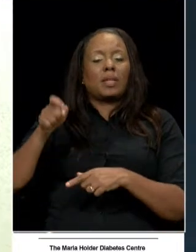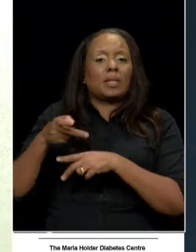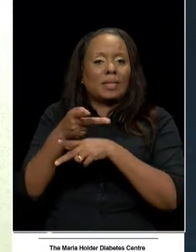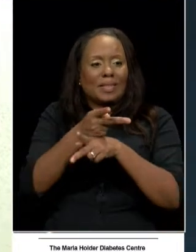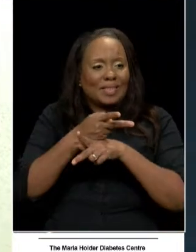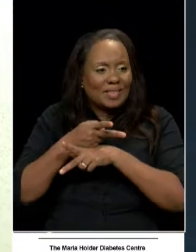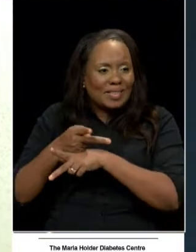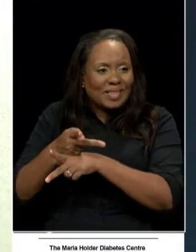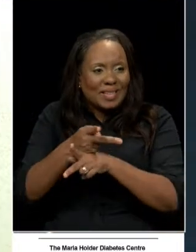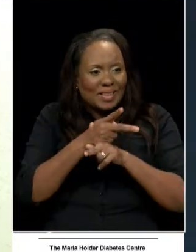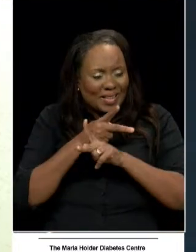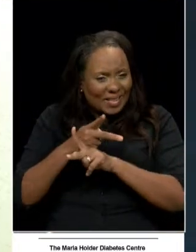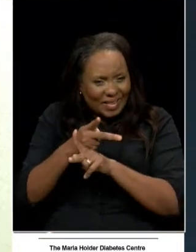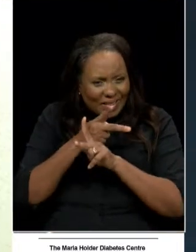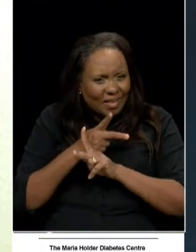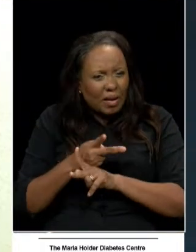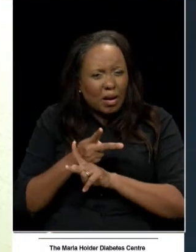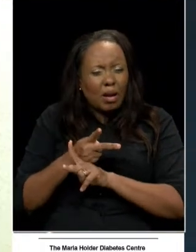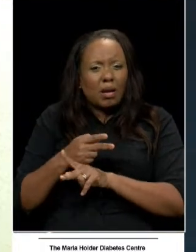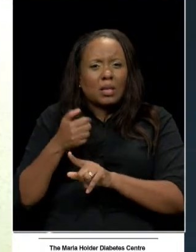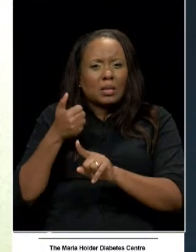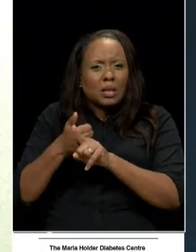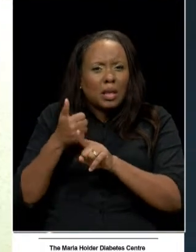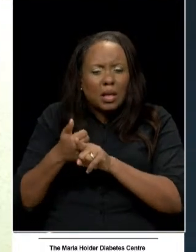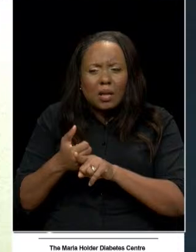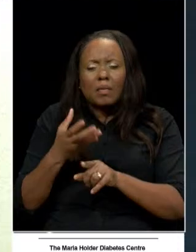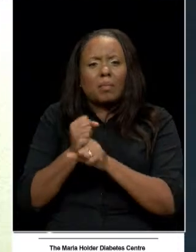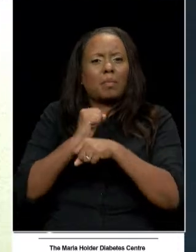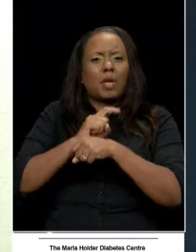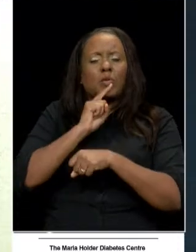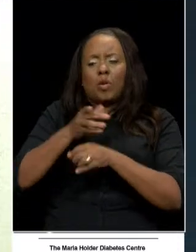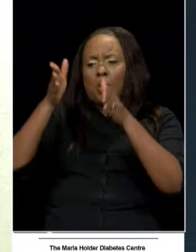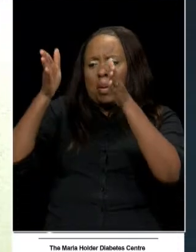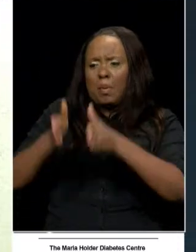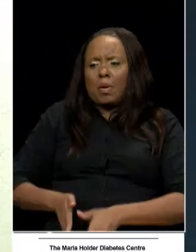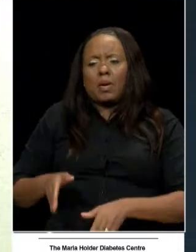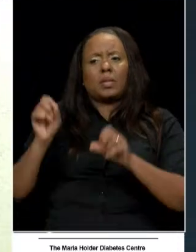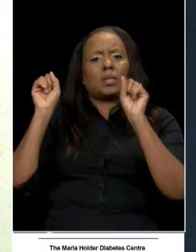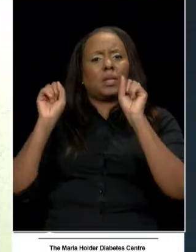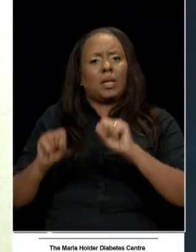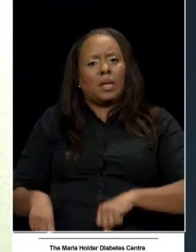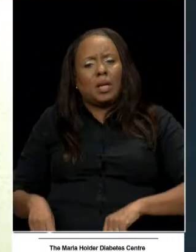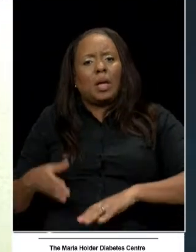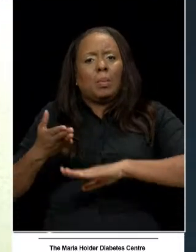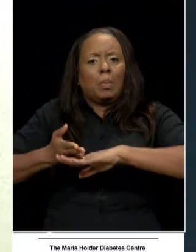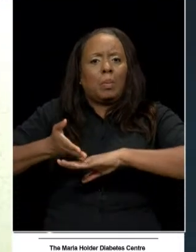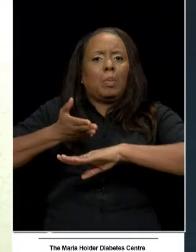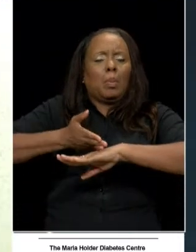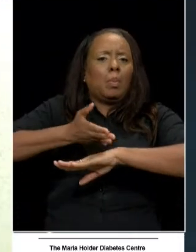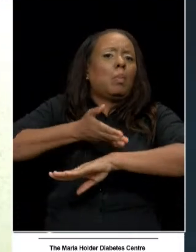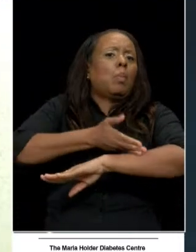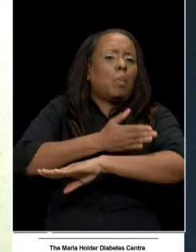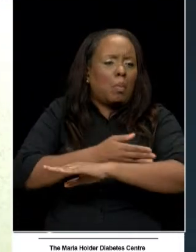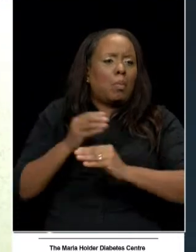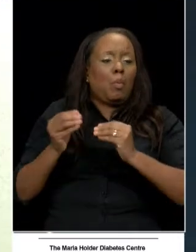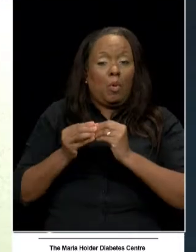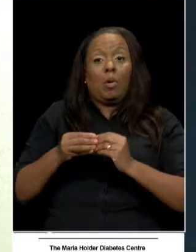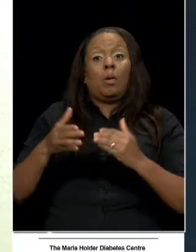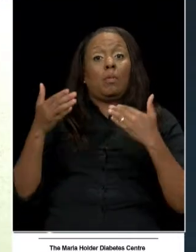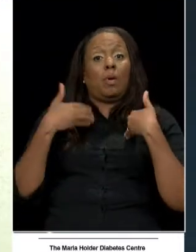person rehabilitated to their best potential. And that's where our rehabilitation department comes